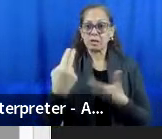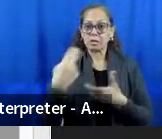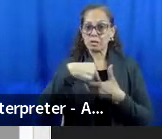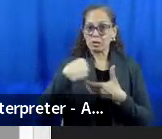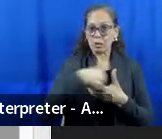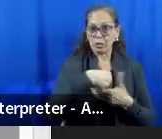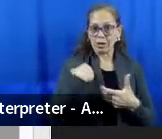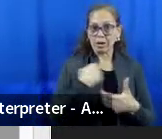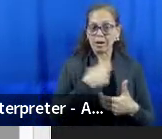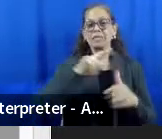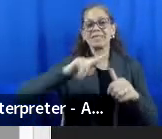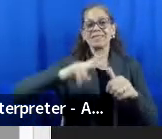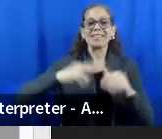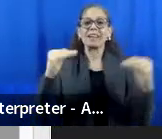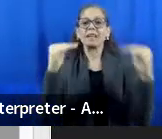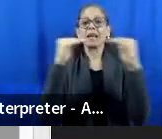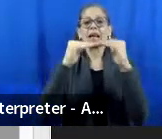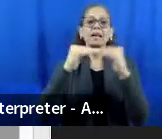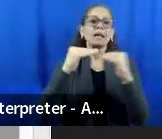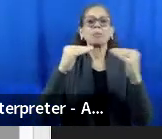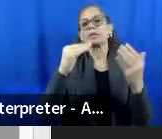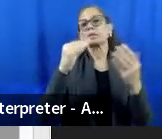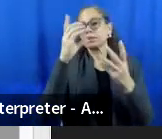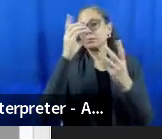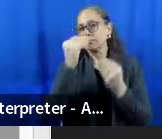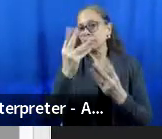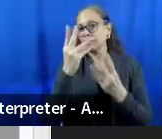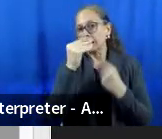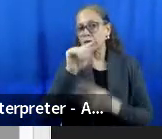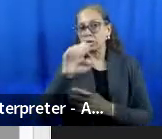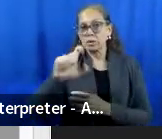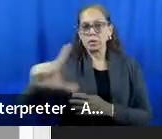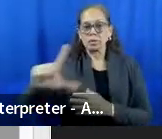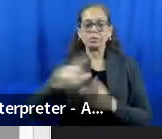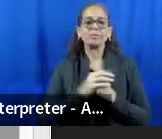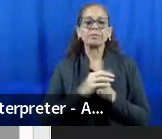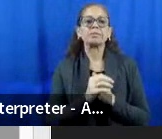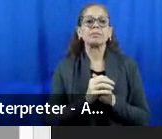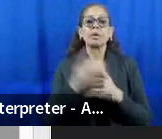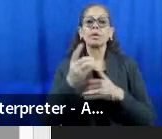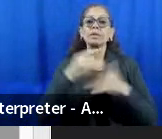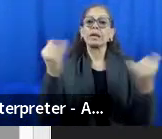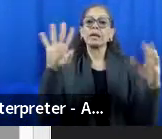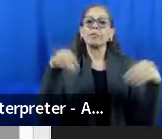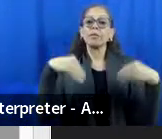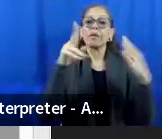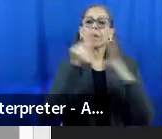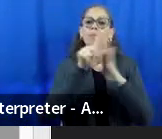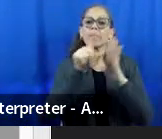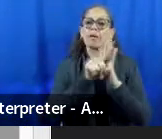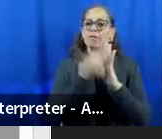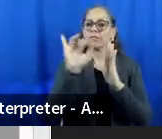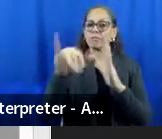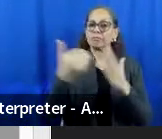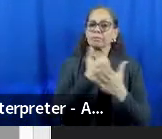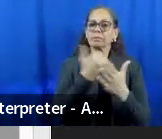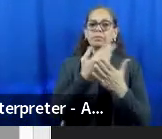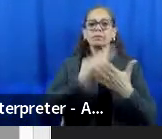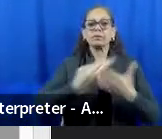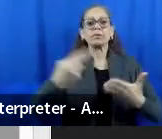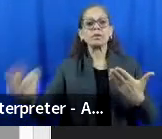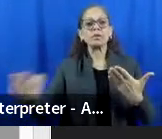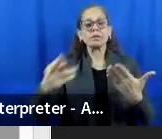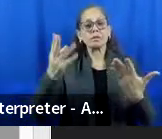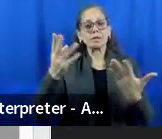today for the second Equitable Development Data Tool info session. Today, we are going to provide background on this new resource and the initiative